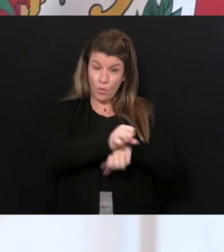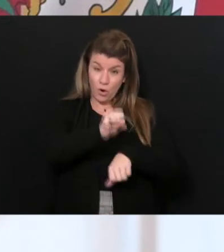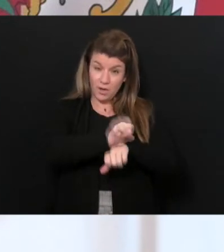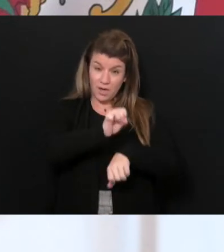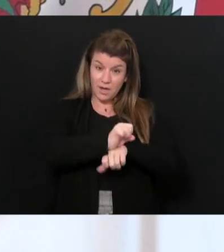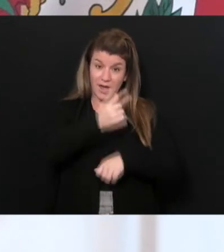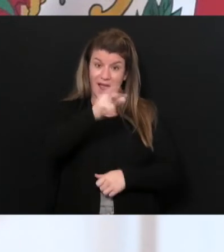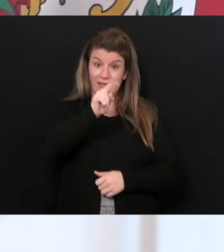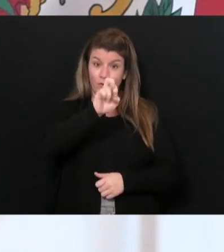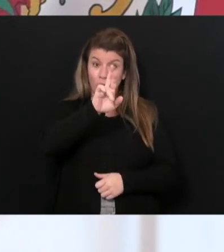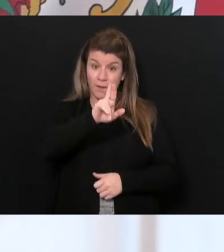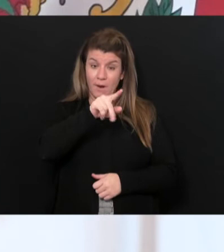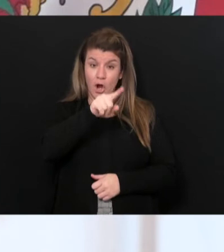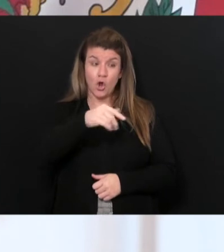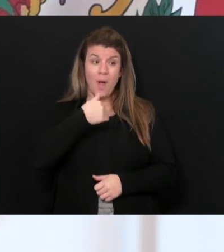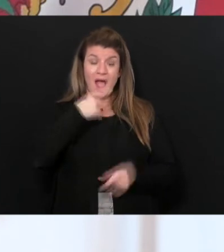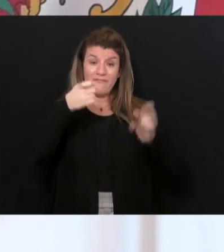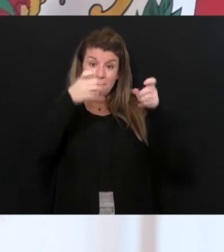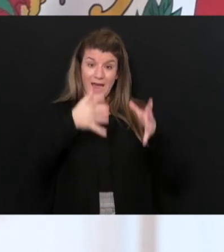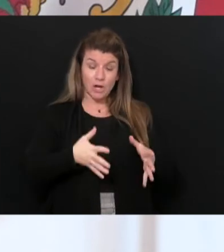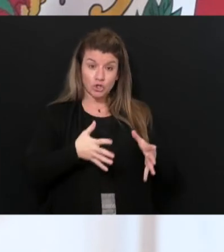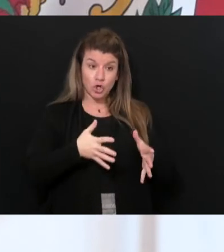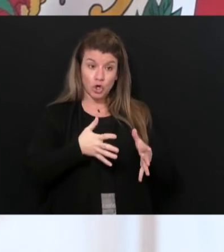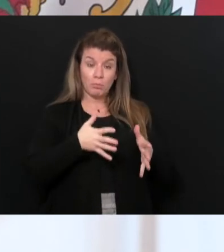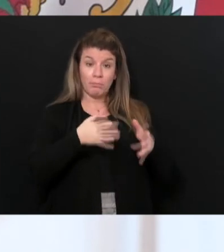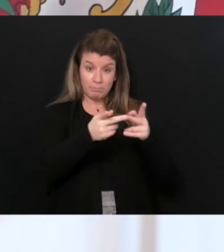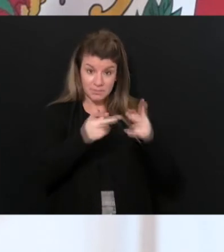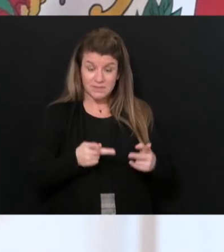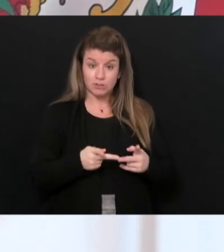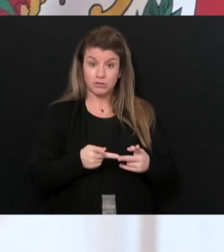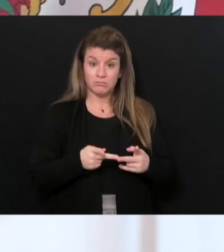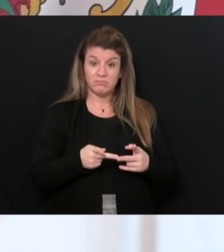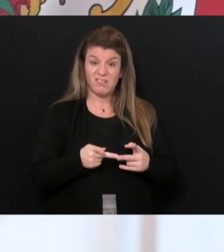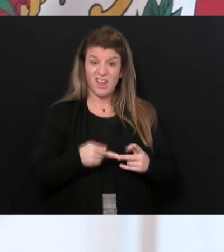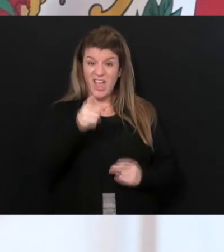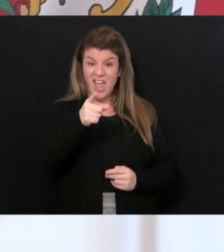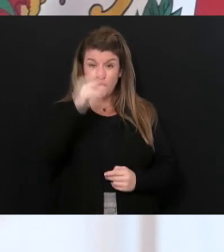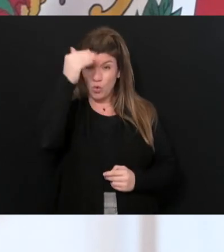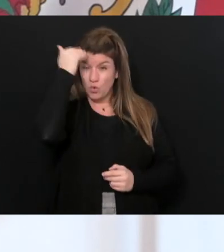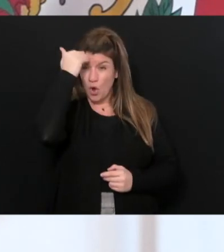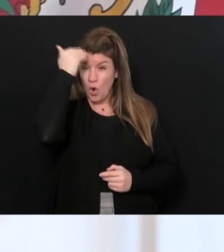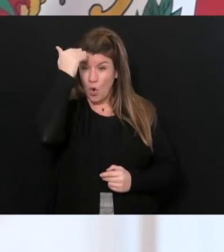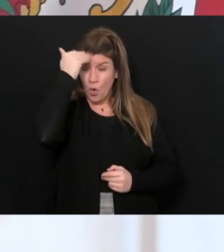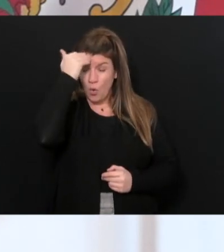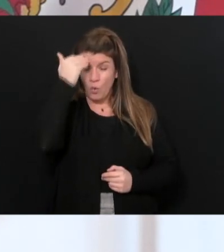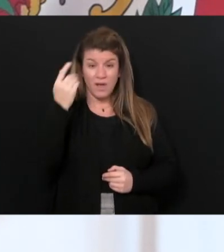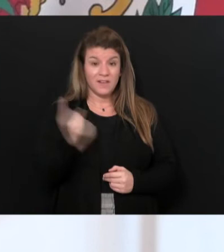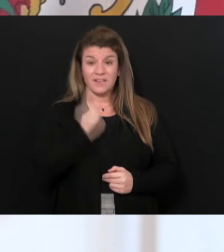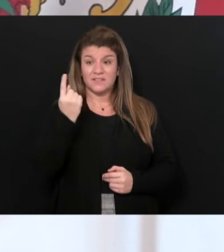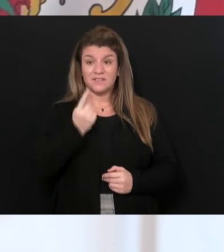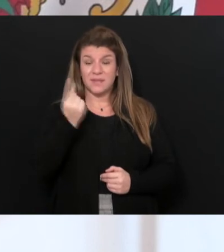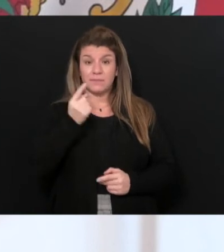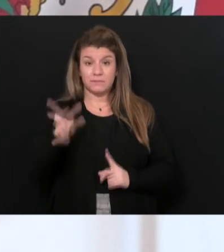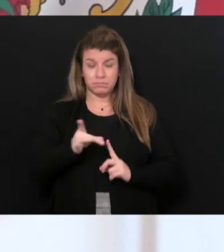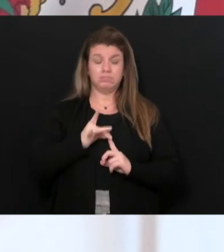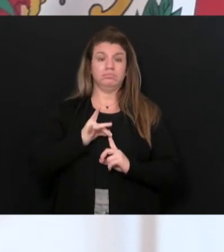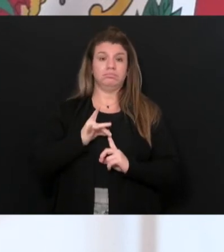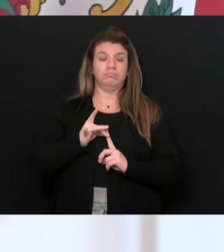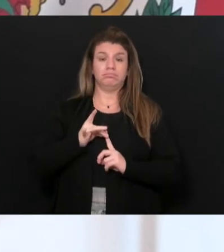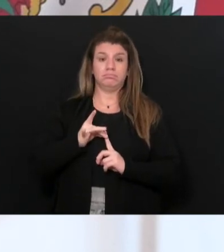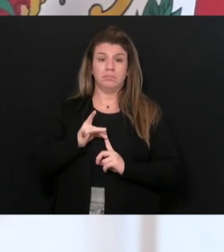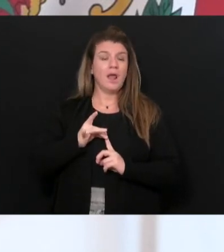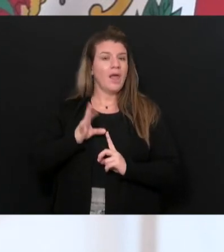in a managerial position today, and you know that if you get any little hiccup, it's going to cause